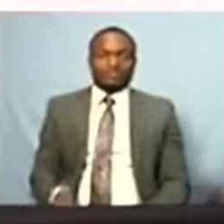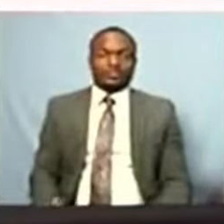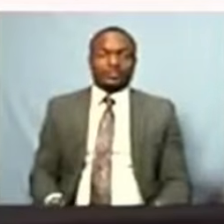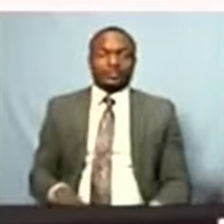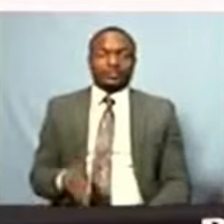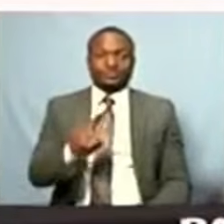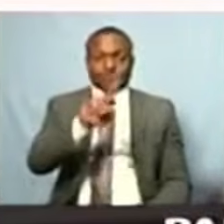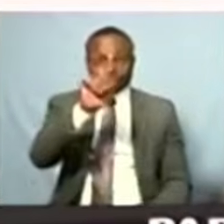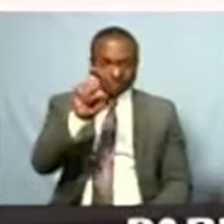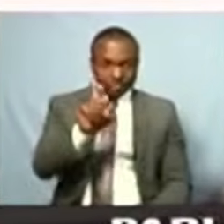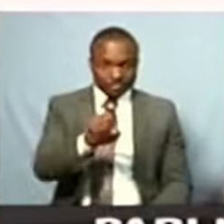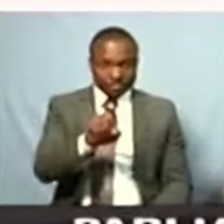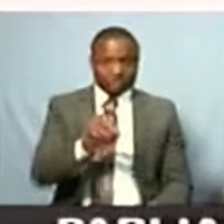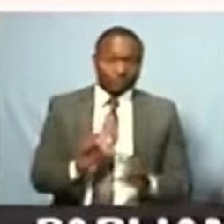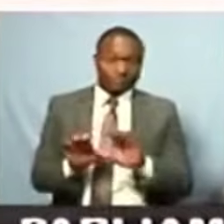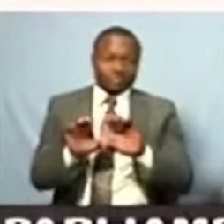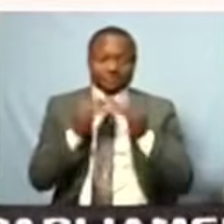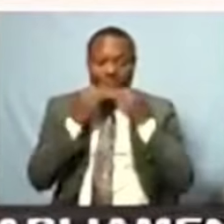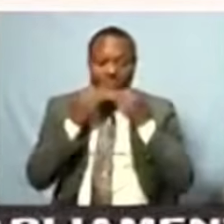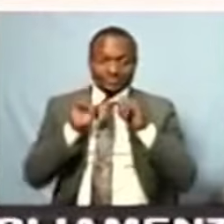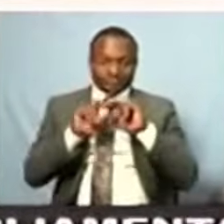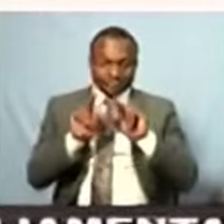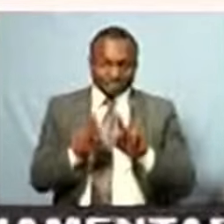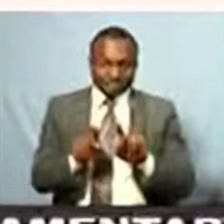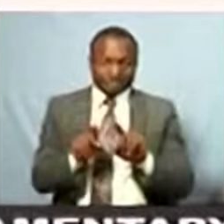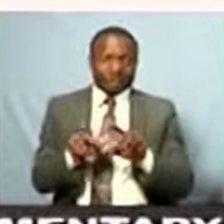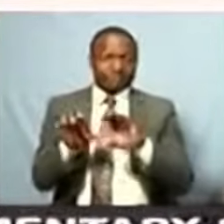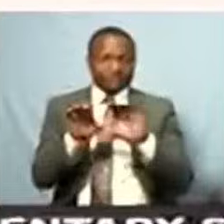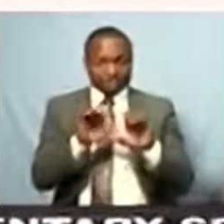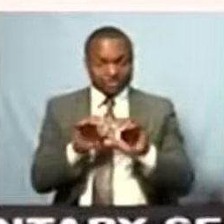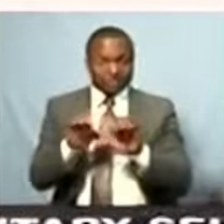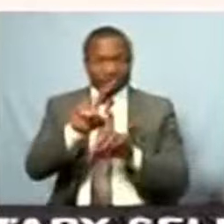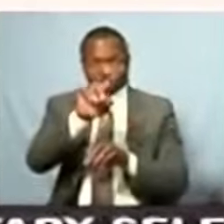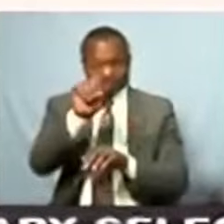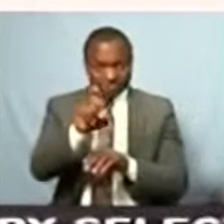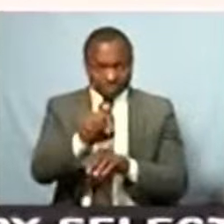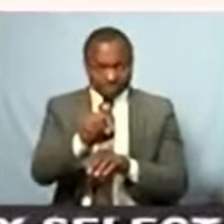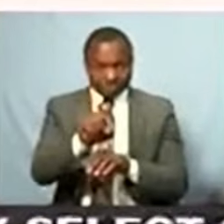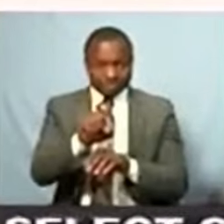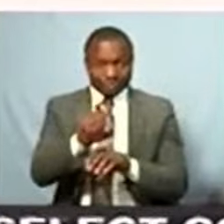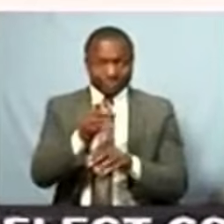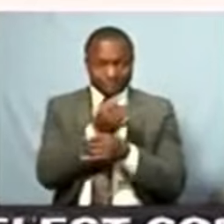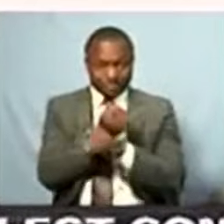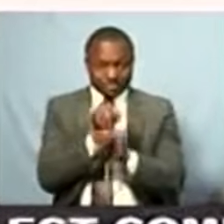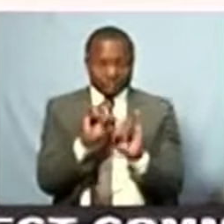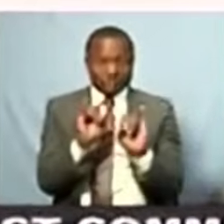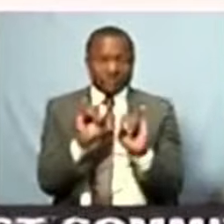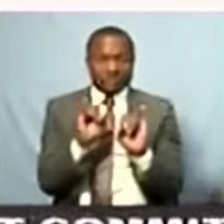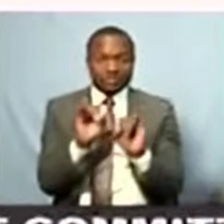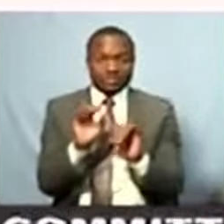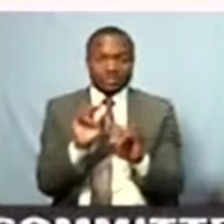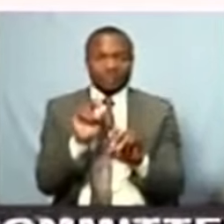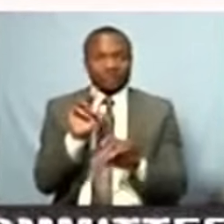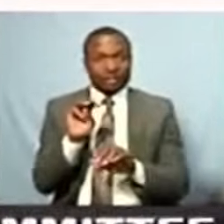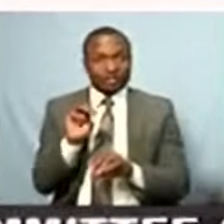The question to do with, thank you very much, Chair. The question to do with the independent